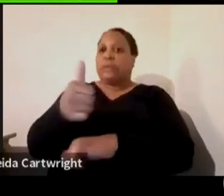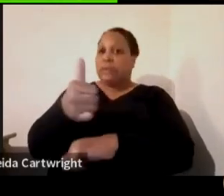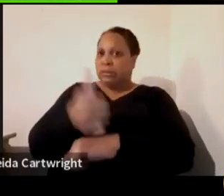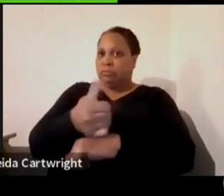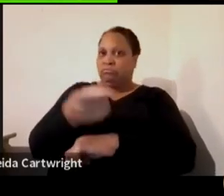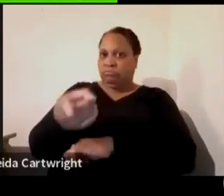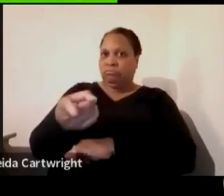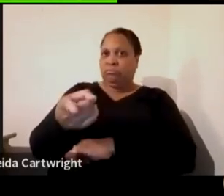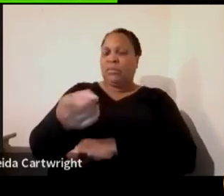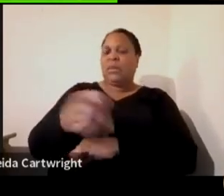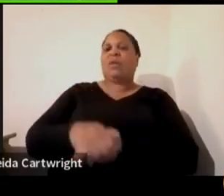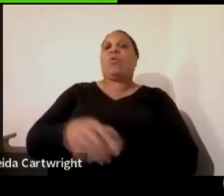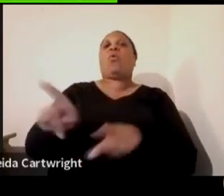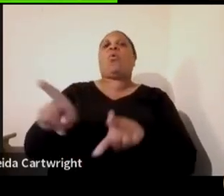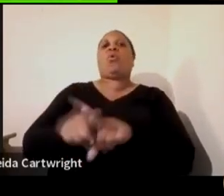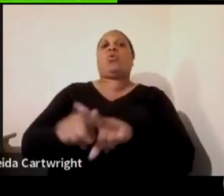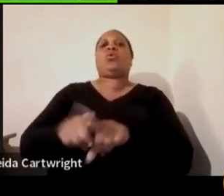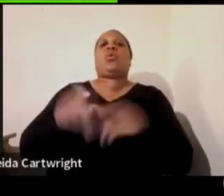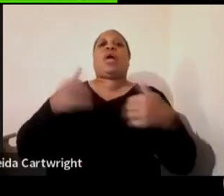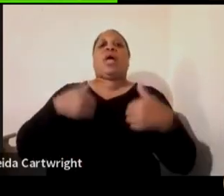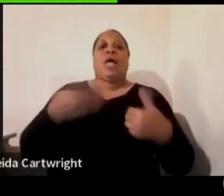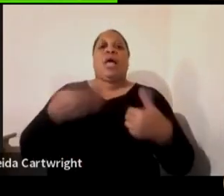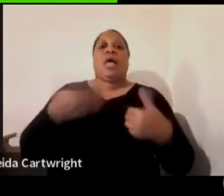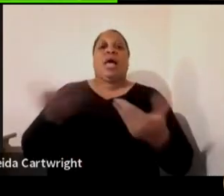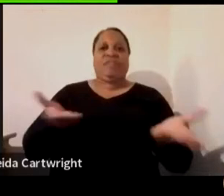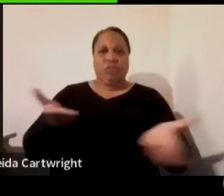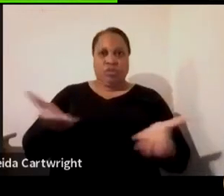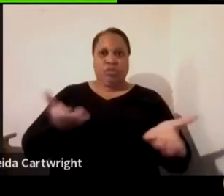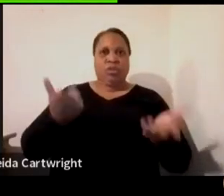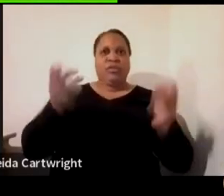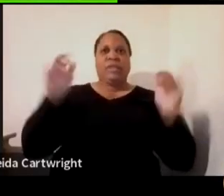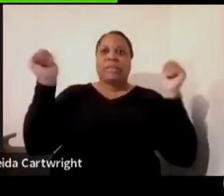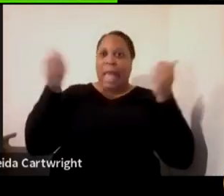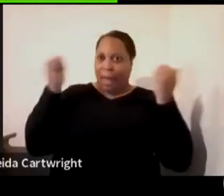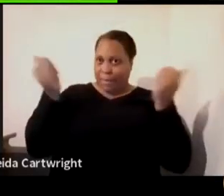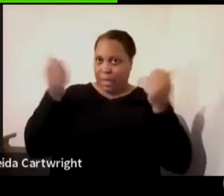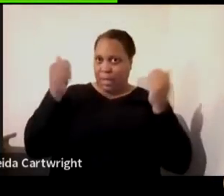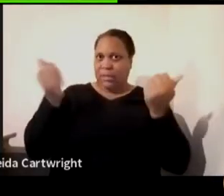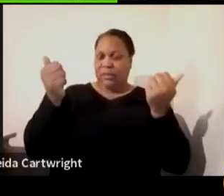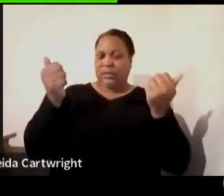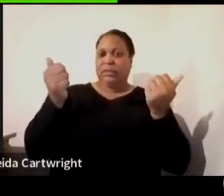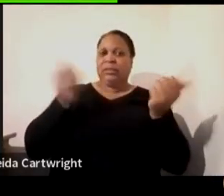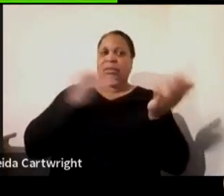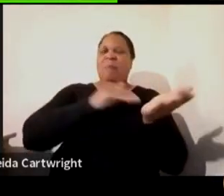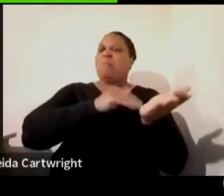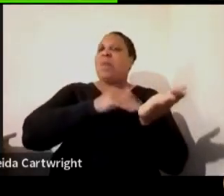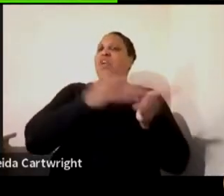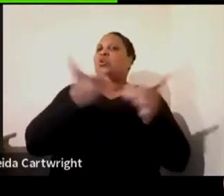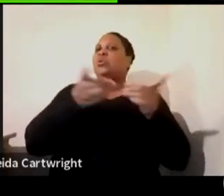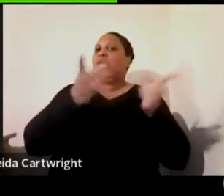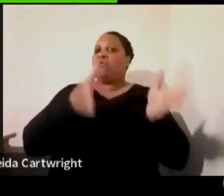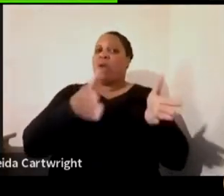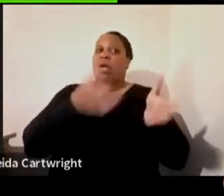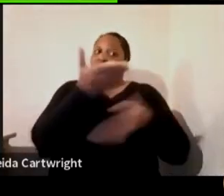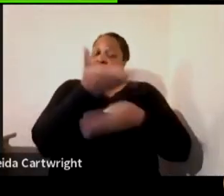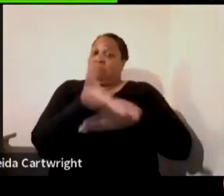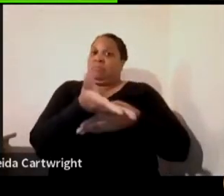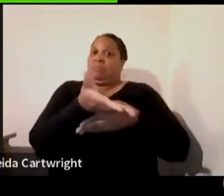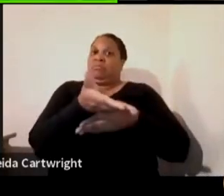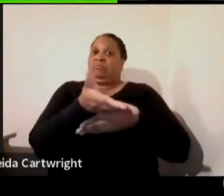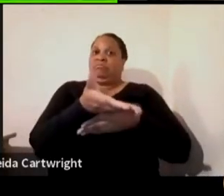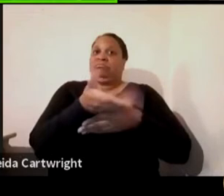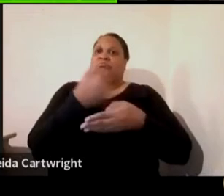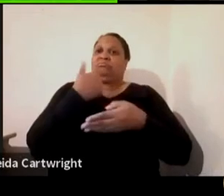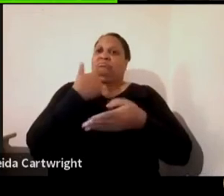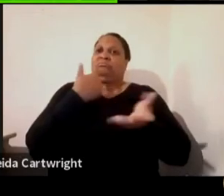have the service of an ambulance in a case where the medical director on site reviews the patient